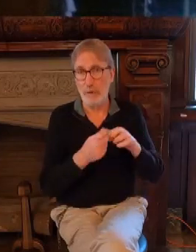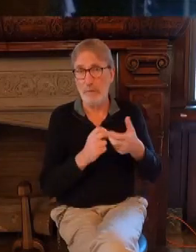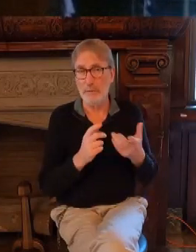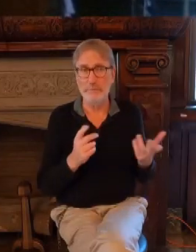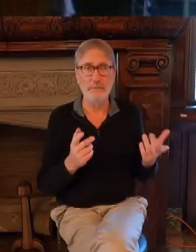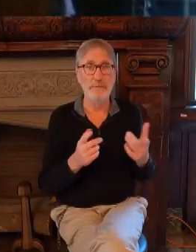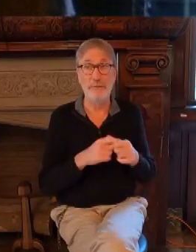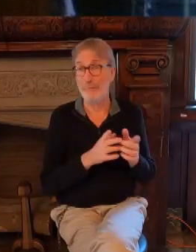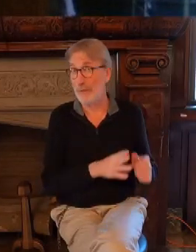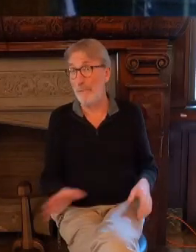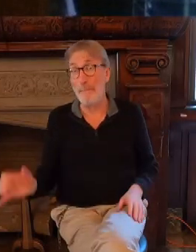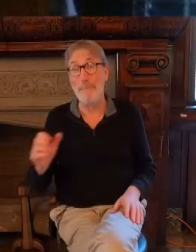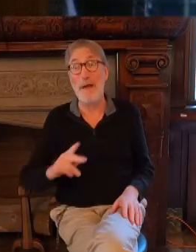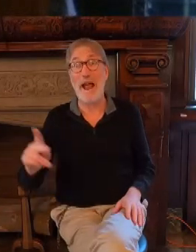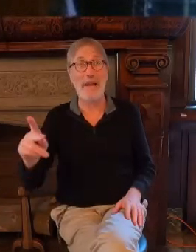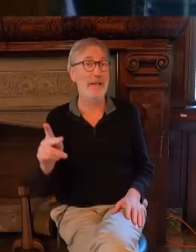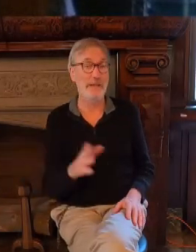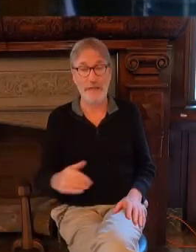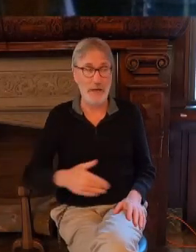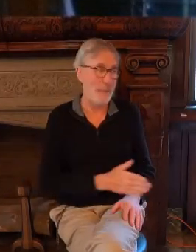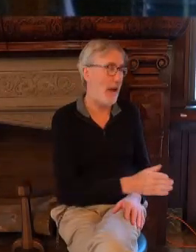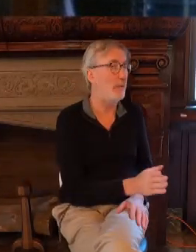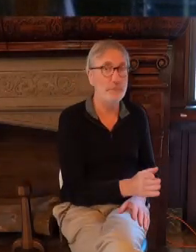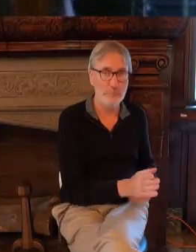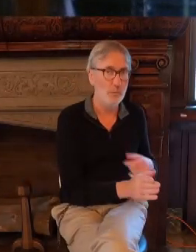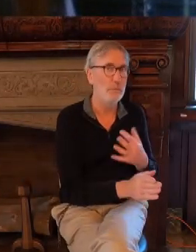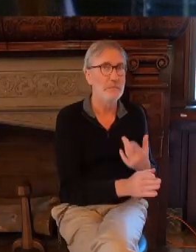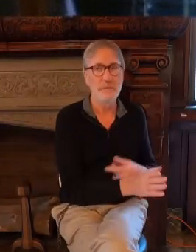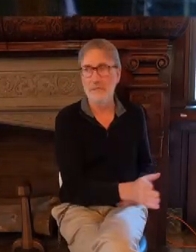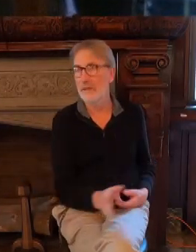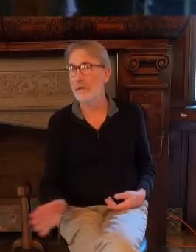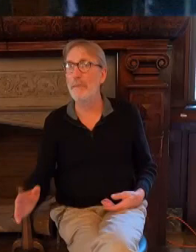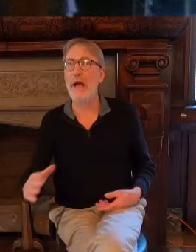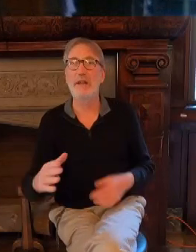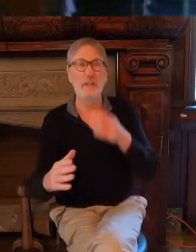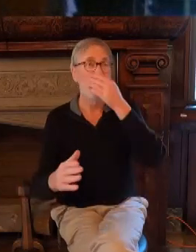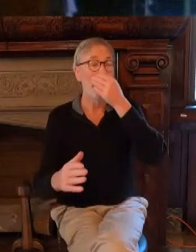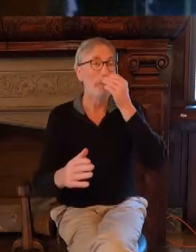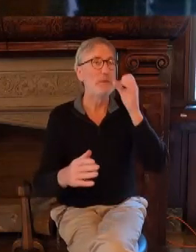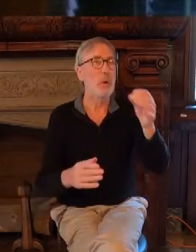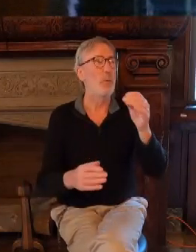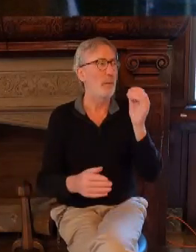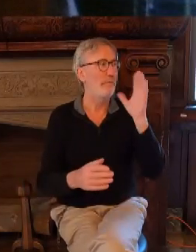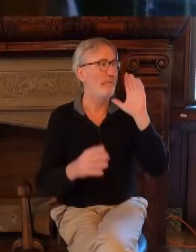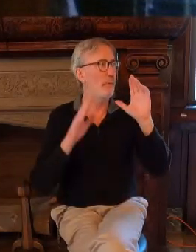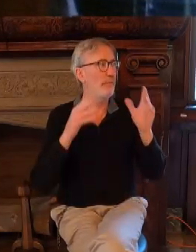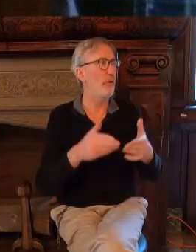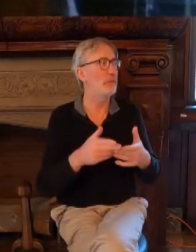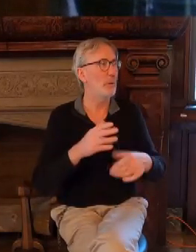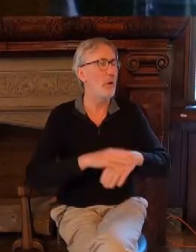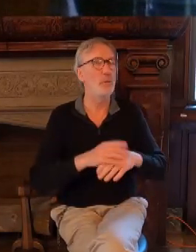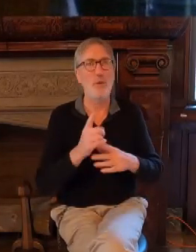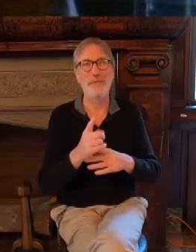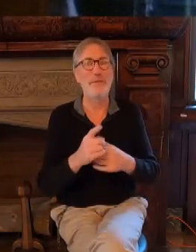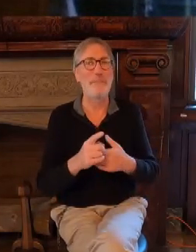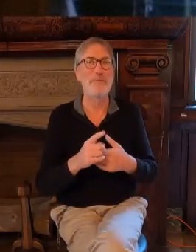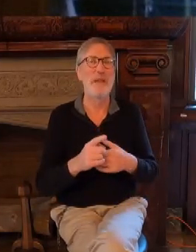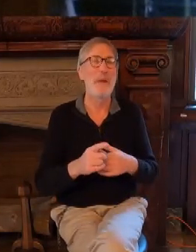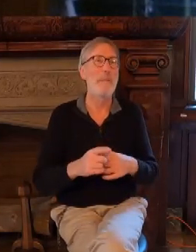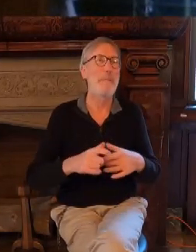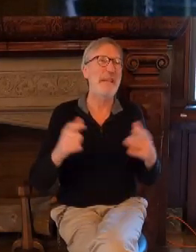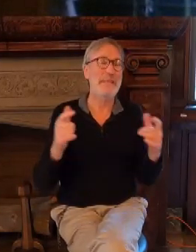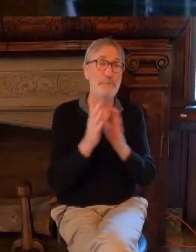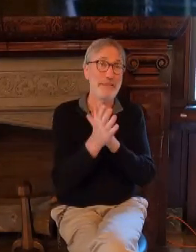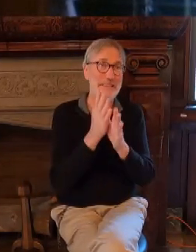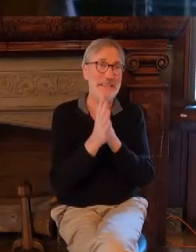them re-entering, and so we have decided to basically focus this on one of the highest usage stops. And in